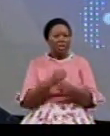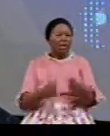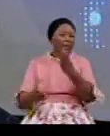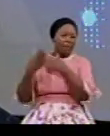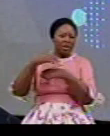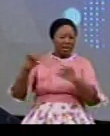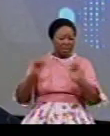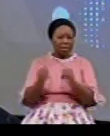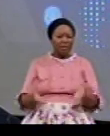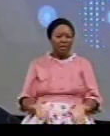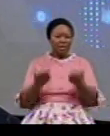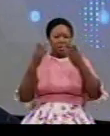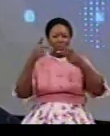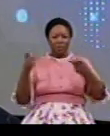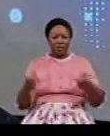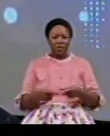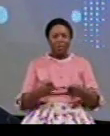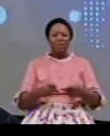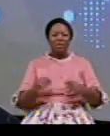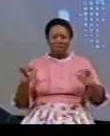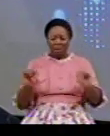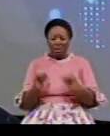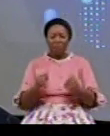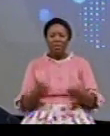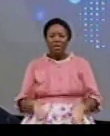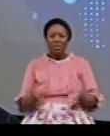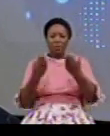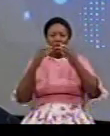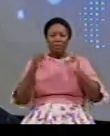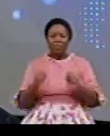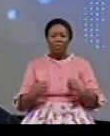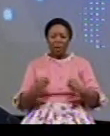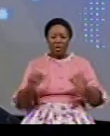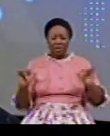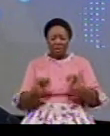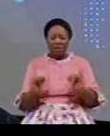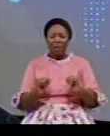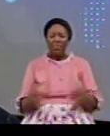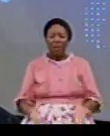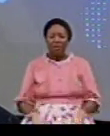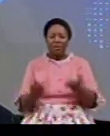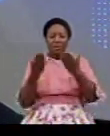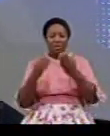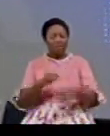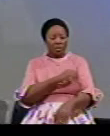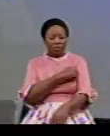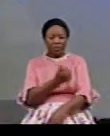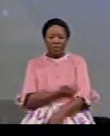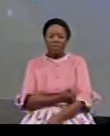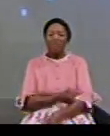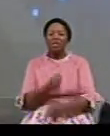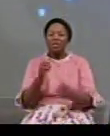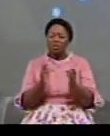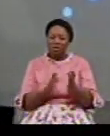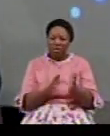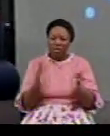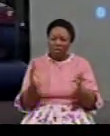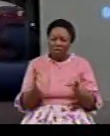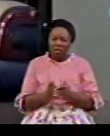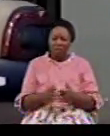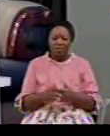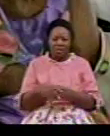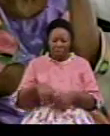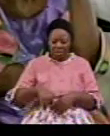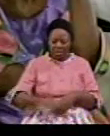now Christ comes to reign in your habitation. If there's any talisman there, if there's